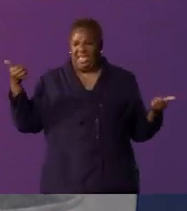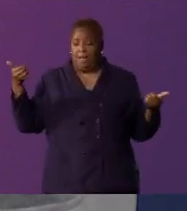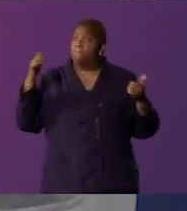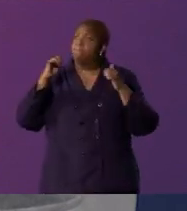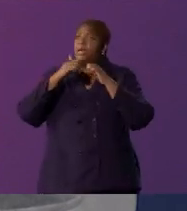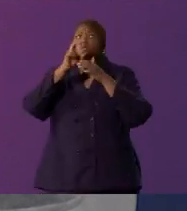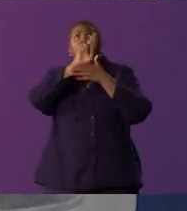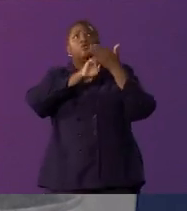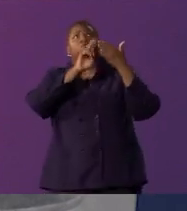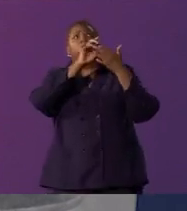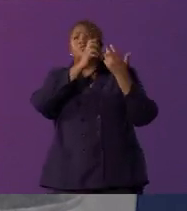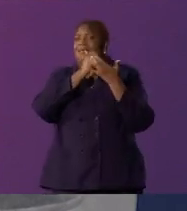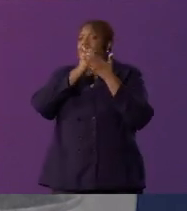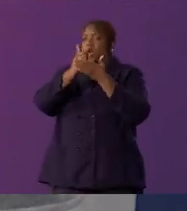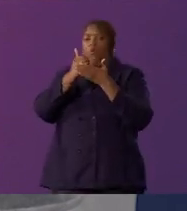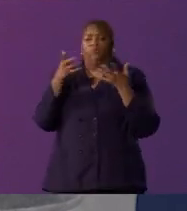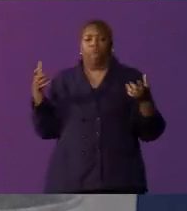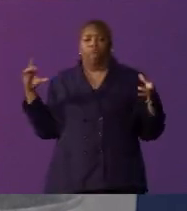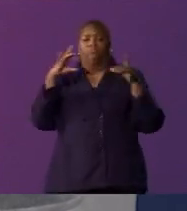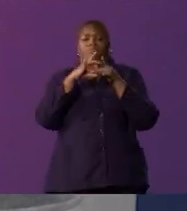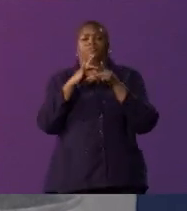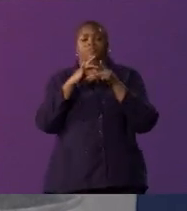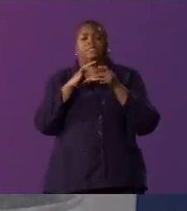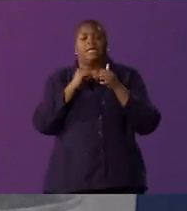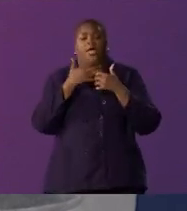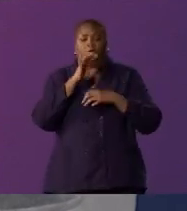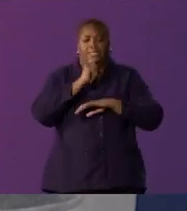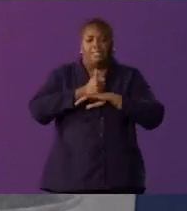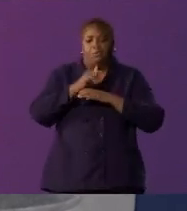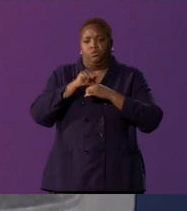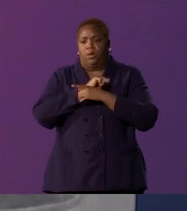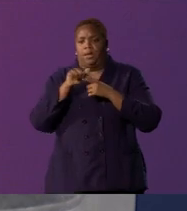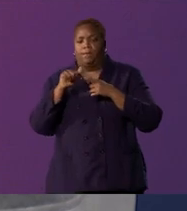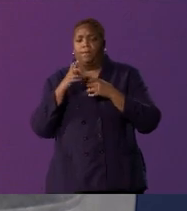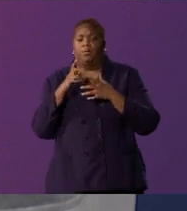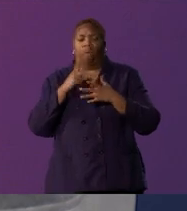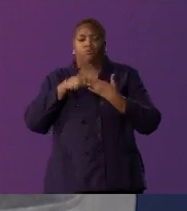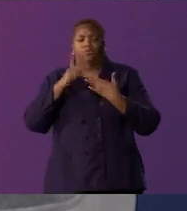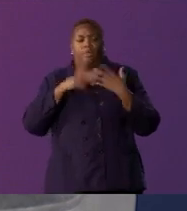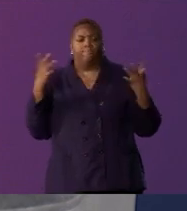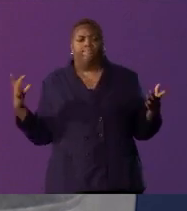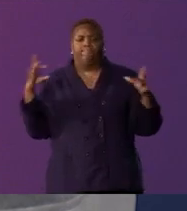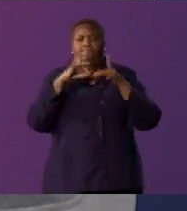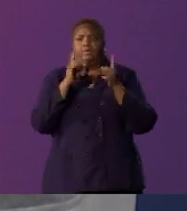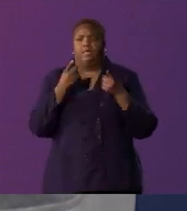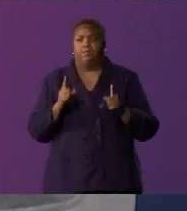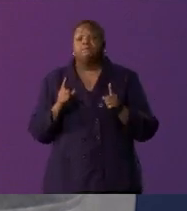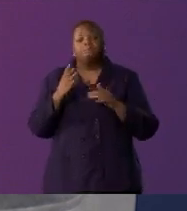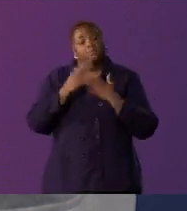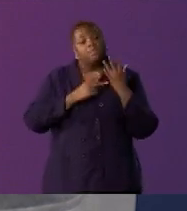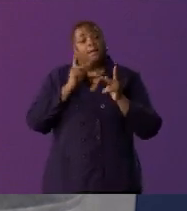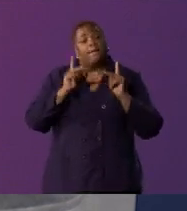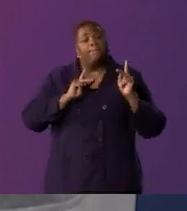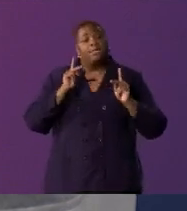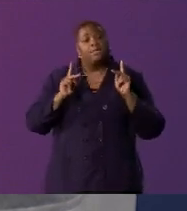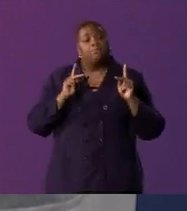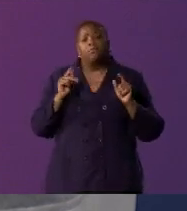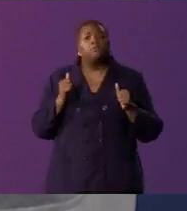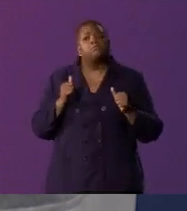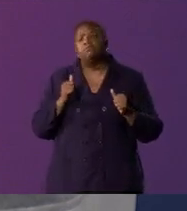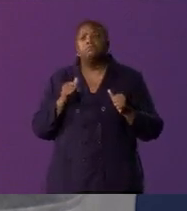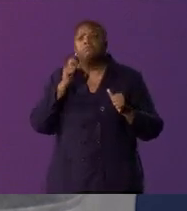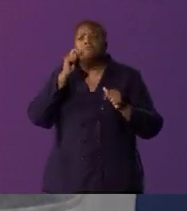gap? How do we put in training programs to bridge that gap? Because certain groups of people are not exposed to certain